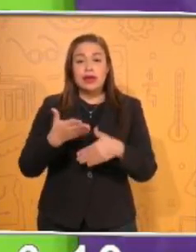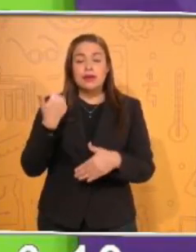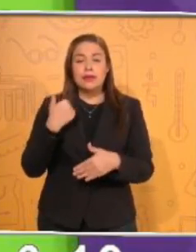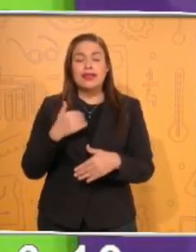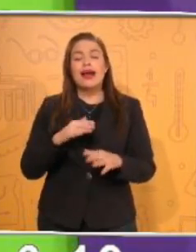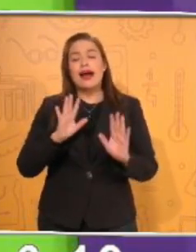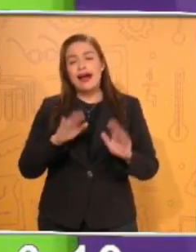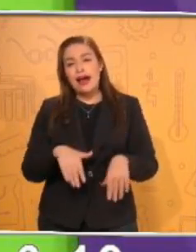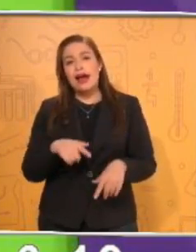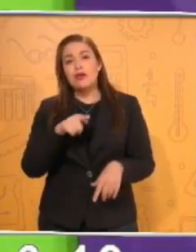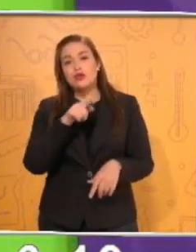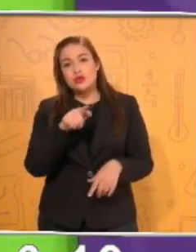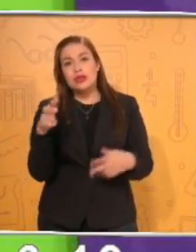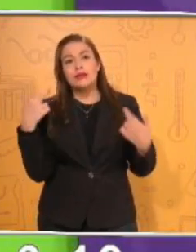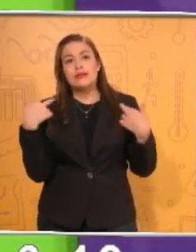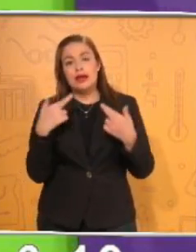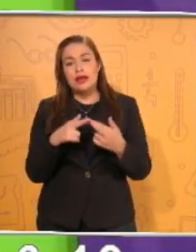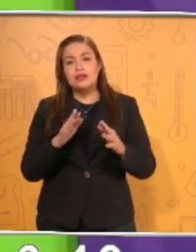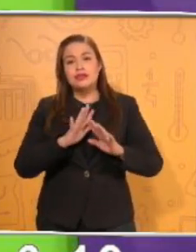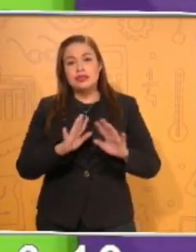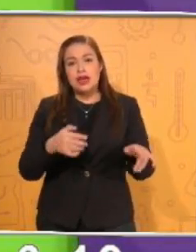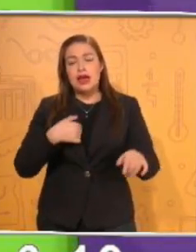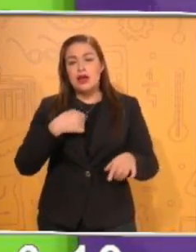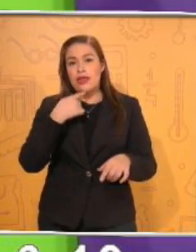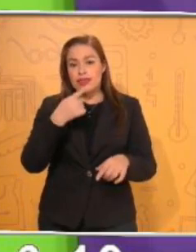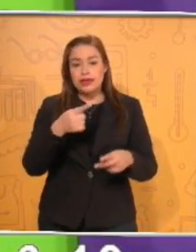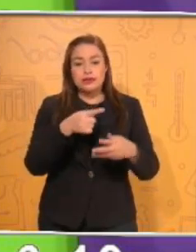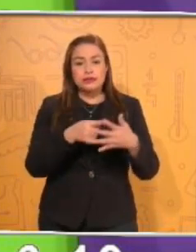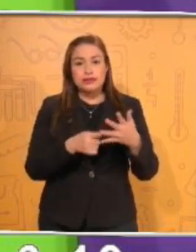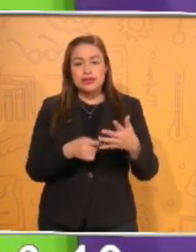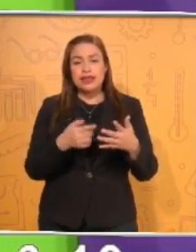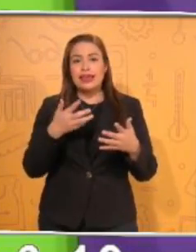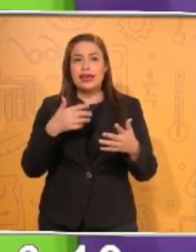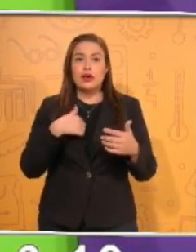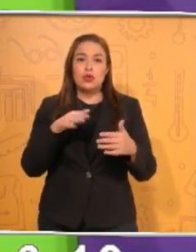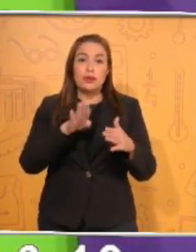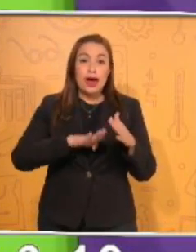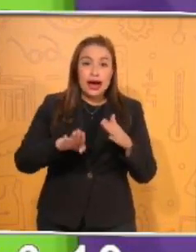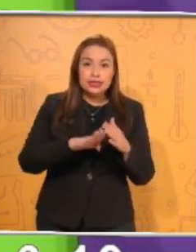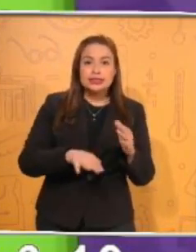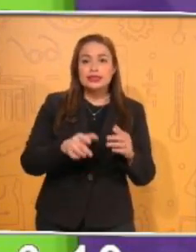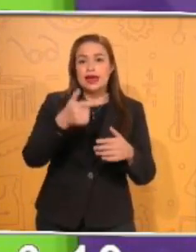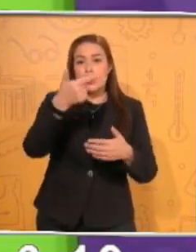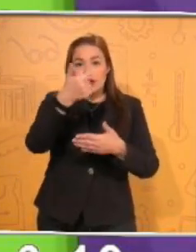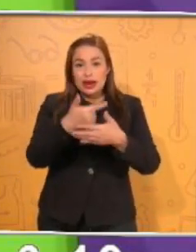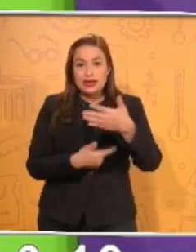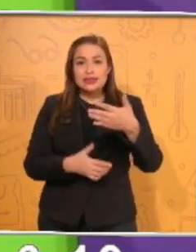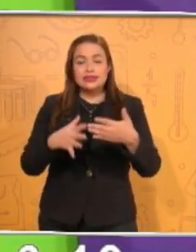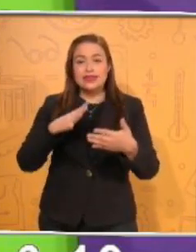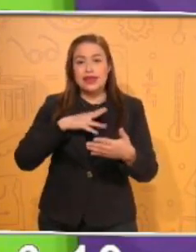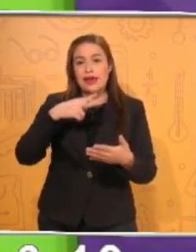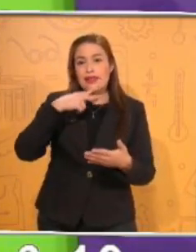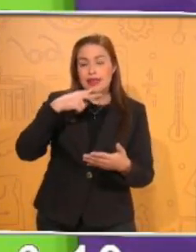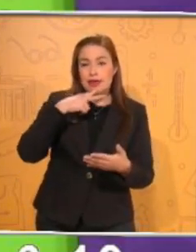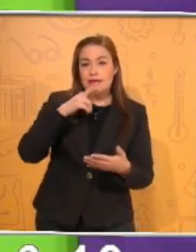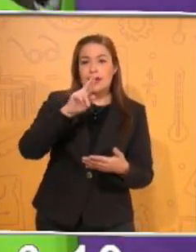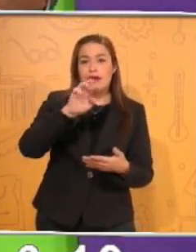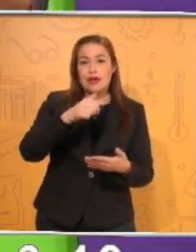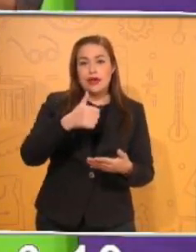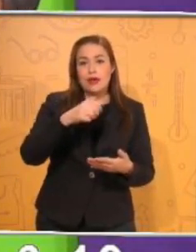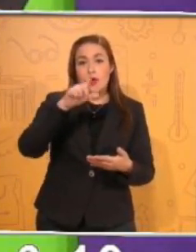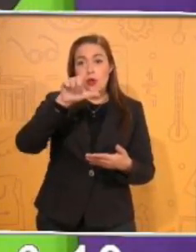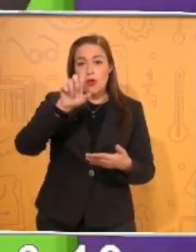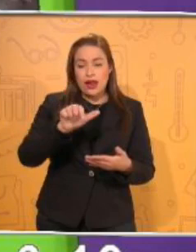it, that they are based in a list. They are titled List of Irregular Verbs, and I found it in the